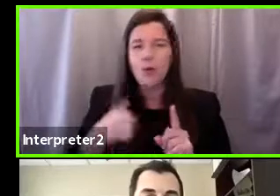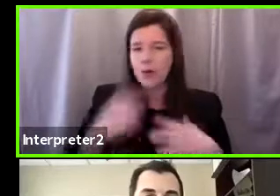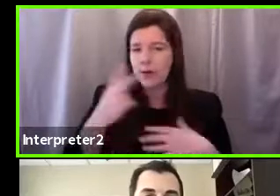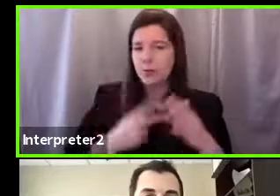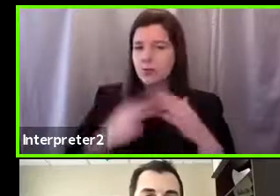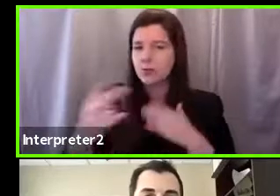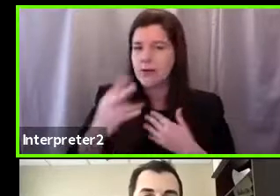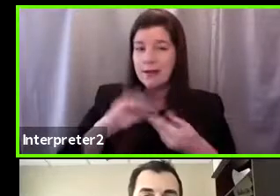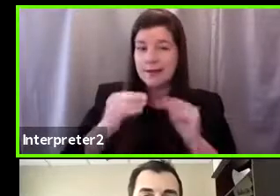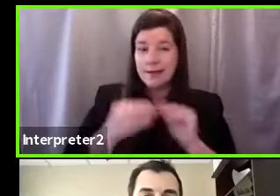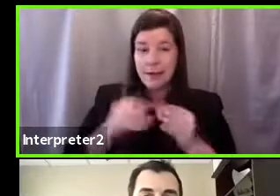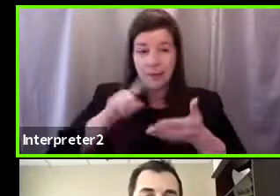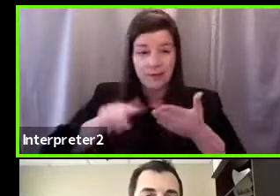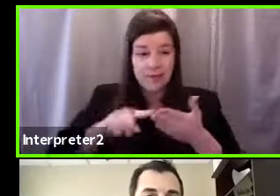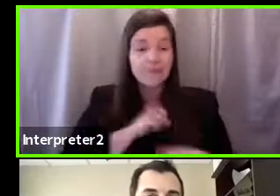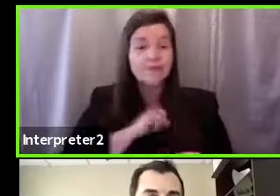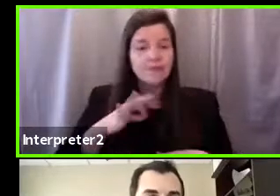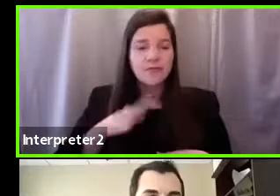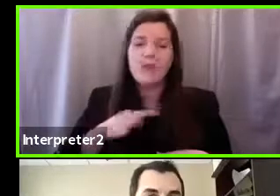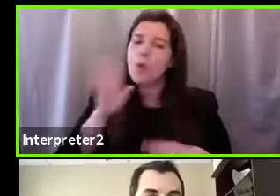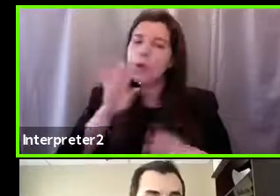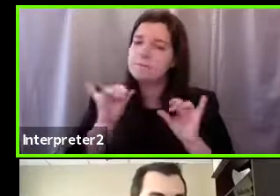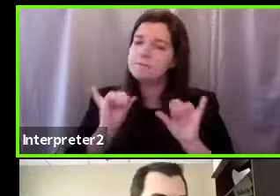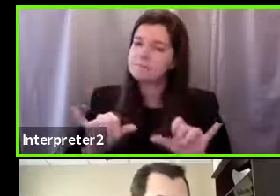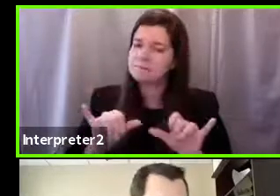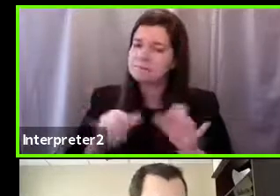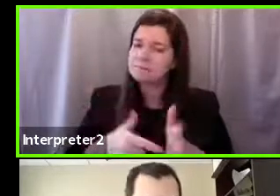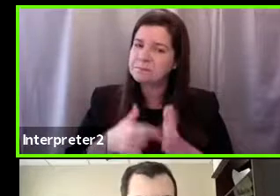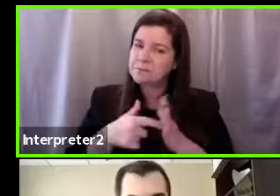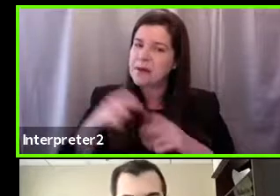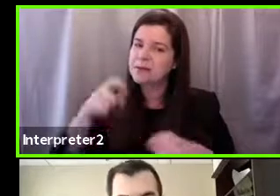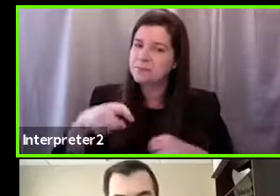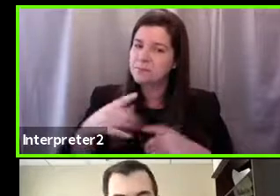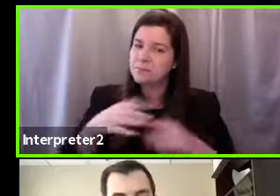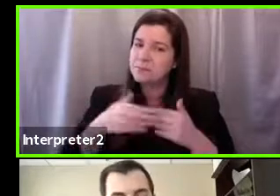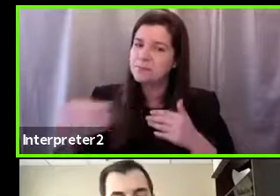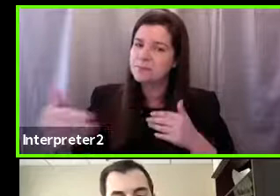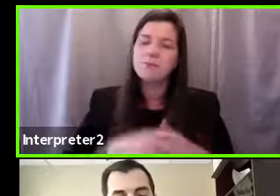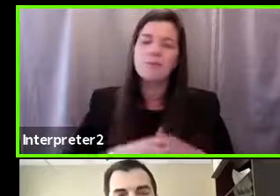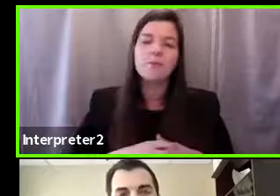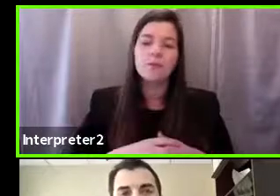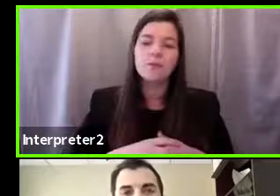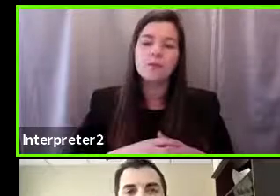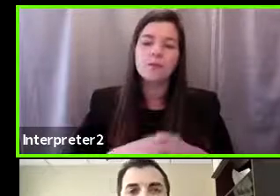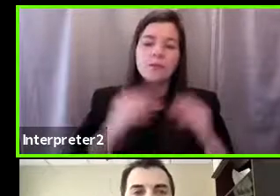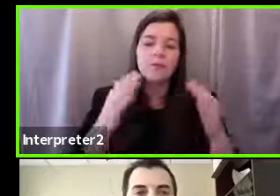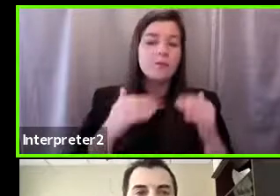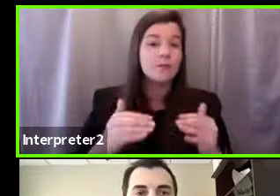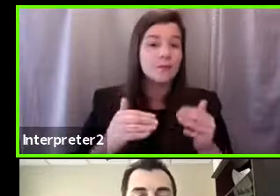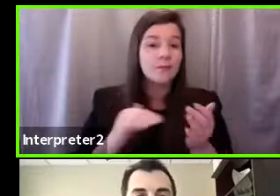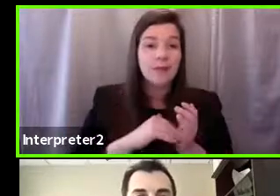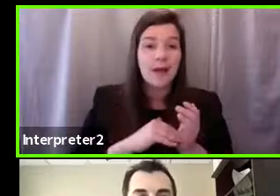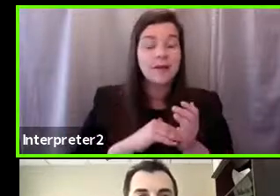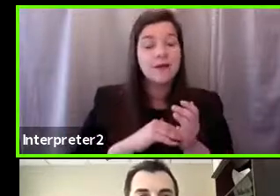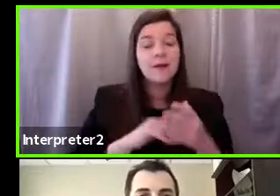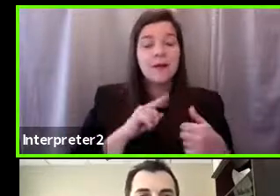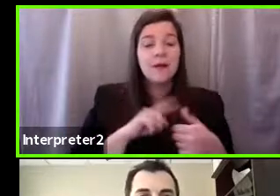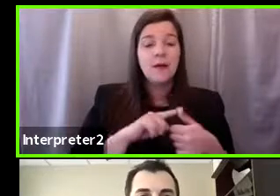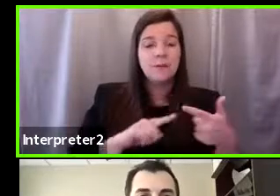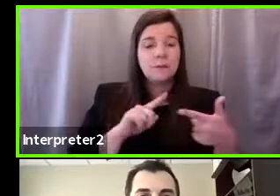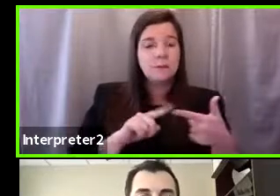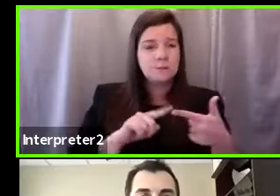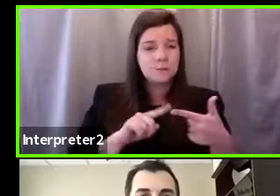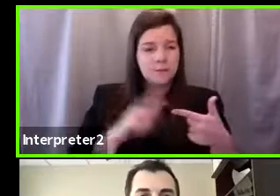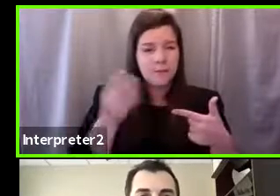number of investigative staff will continue moving forward. The second point, to address Mr. Garrison's